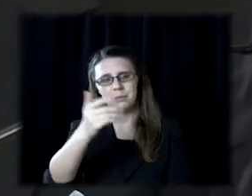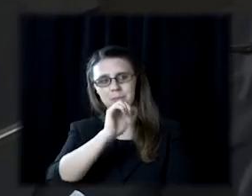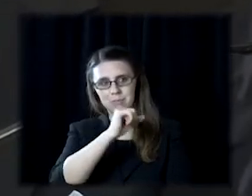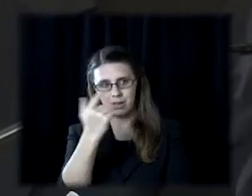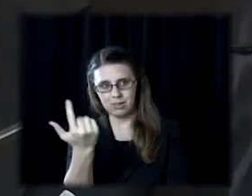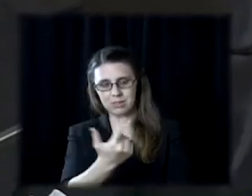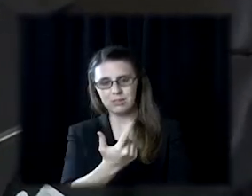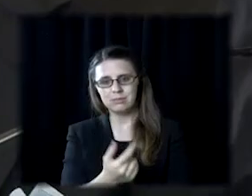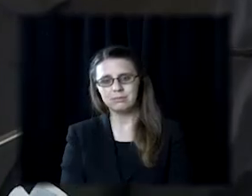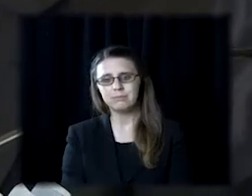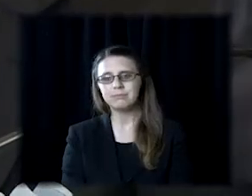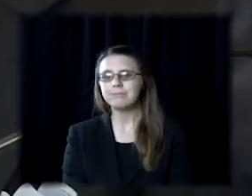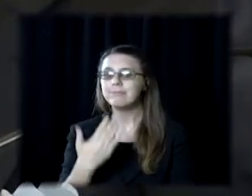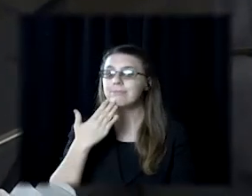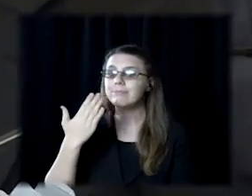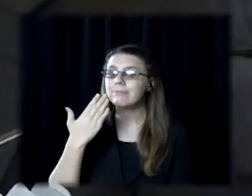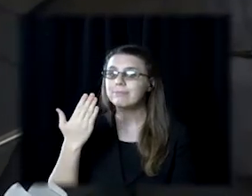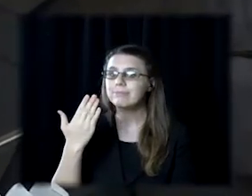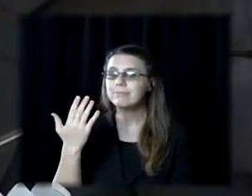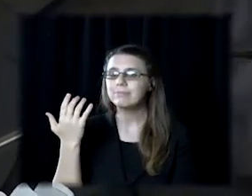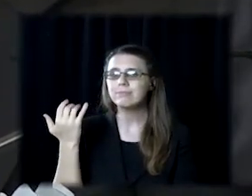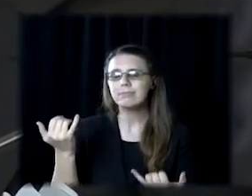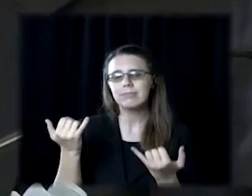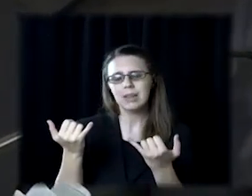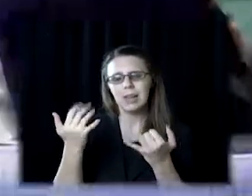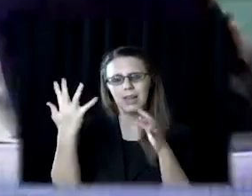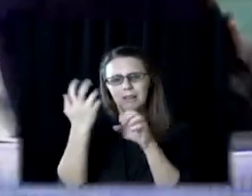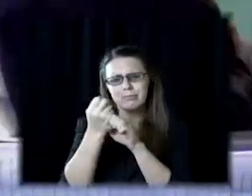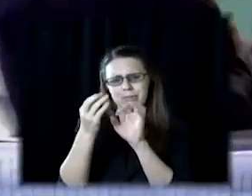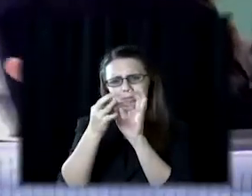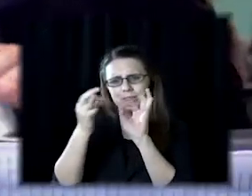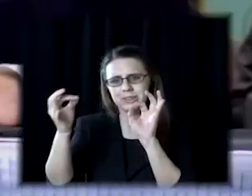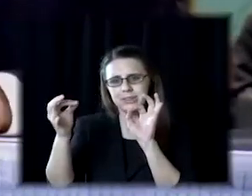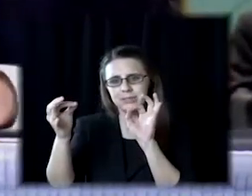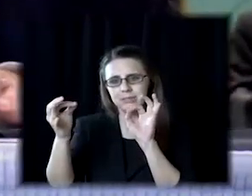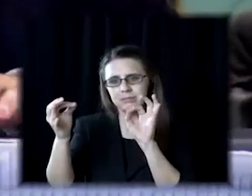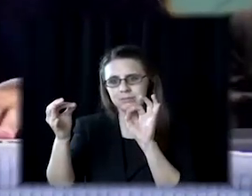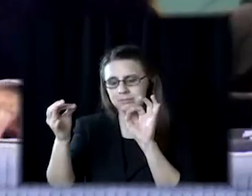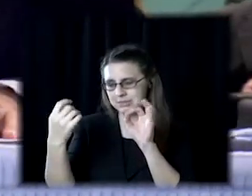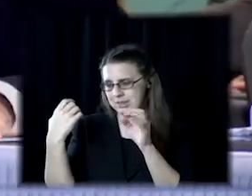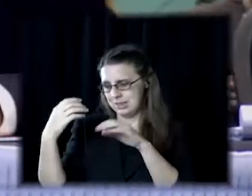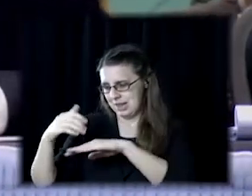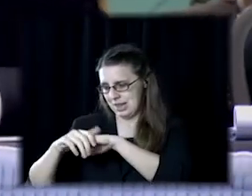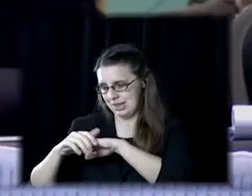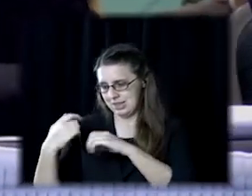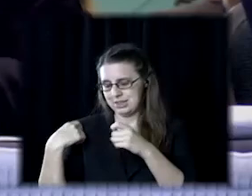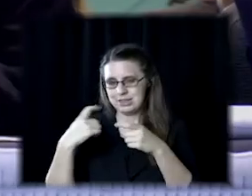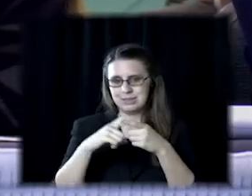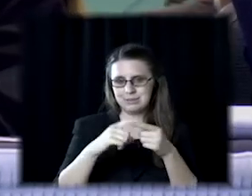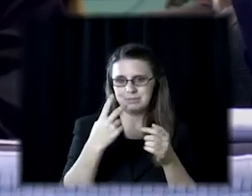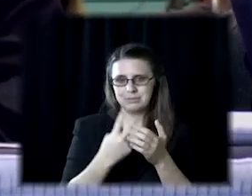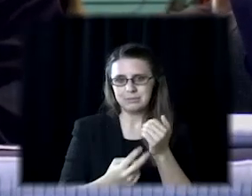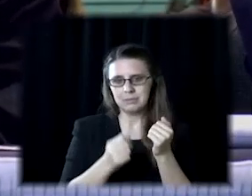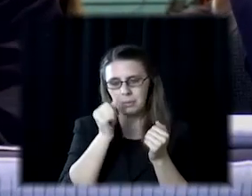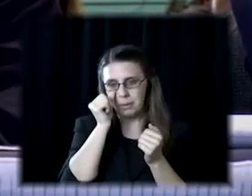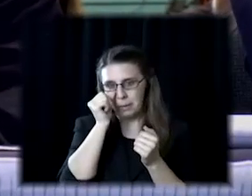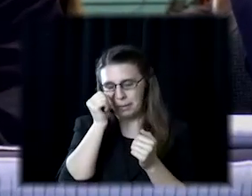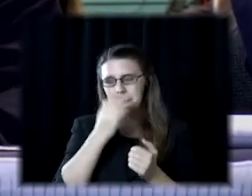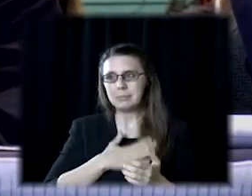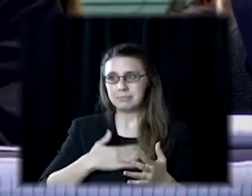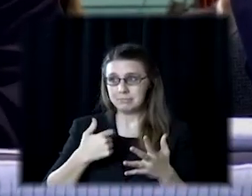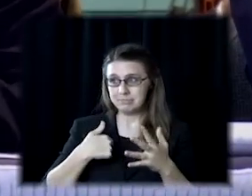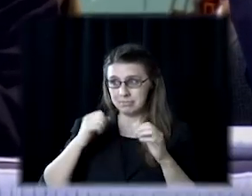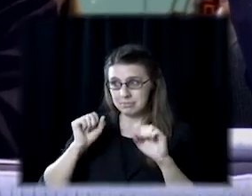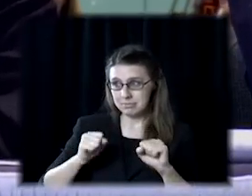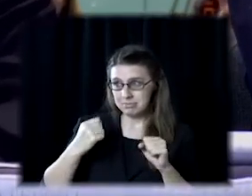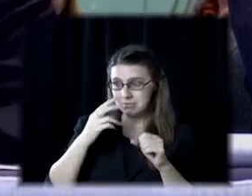Thank you. We prepare a statement, Chairman, in English and in Spanish. If I may, I would like to read it in Spanish,